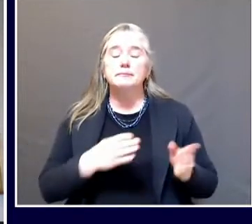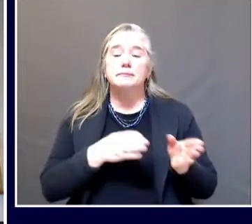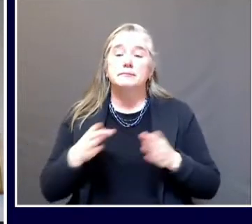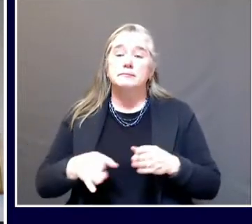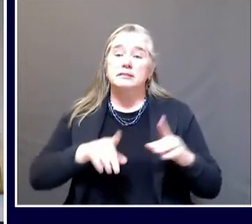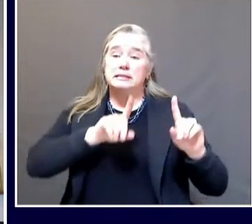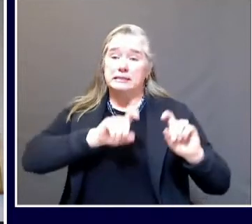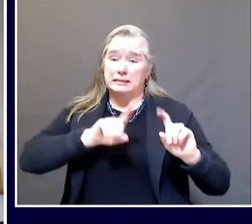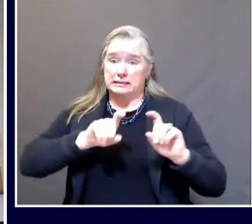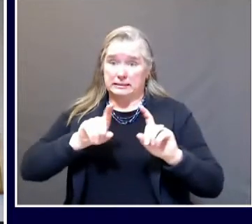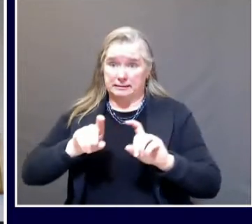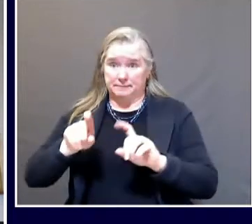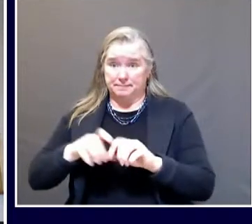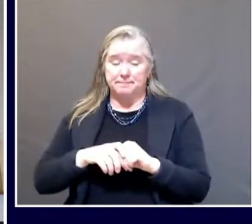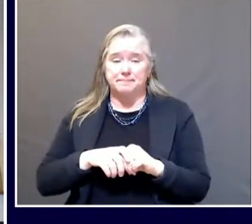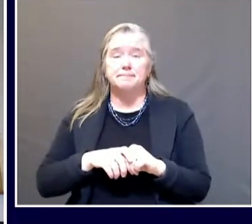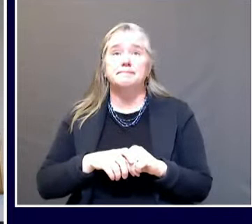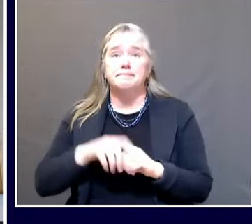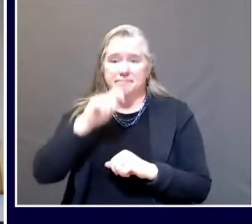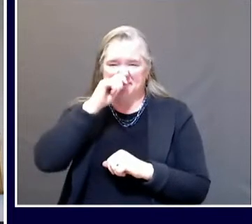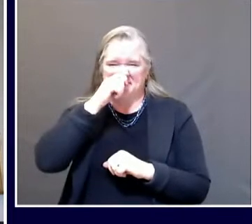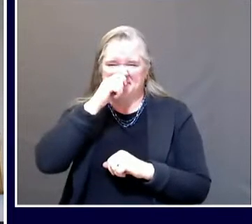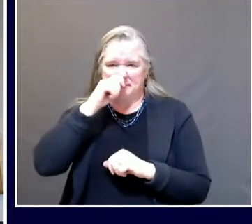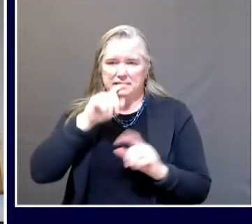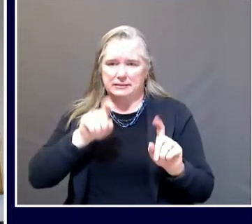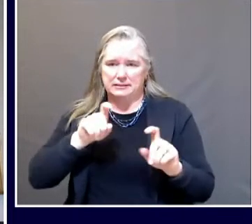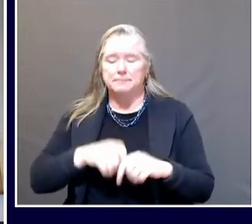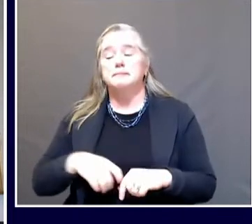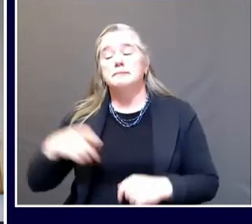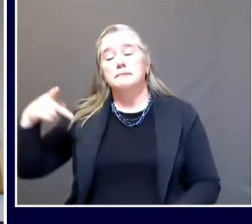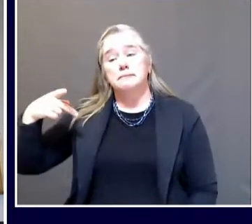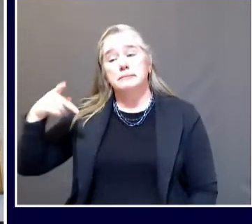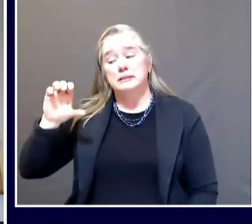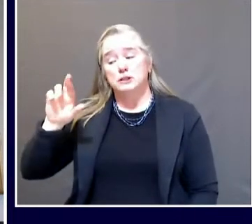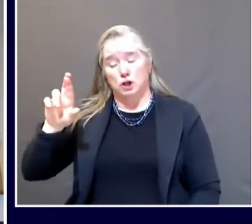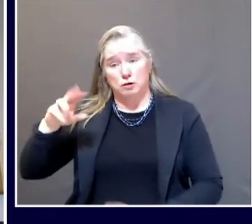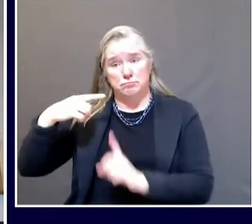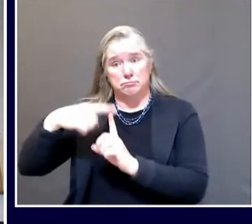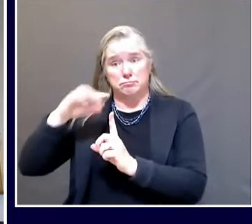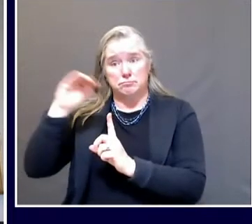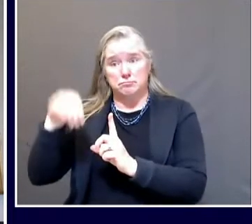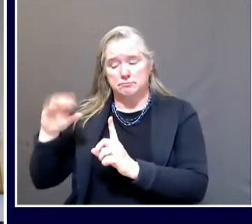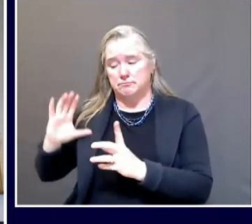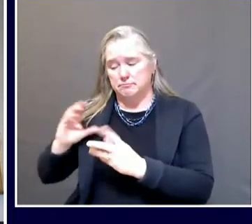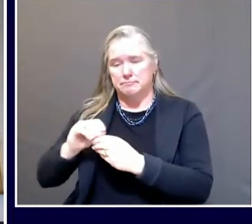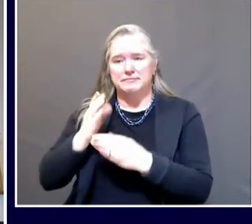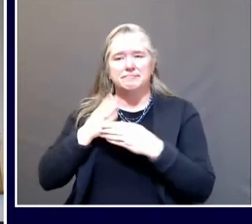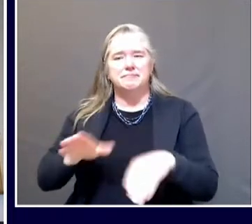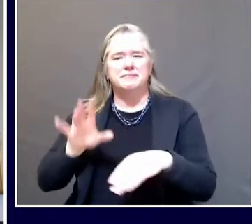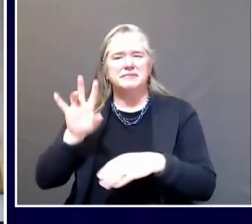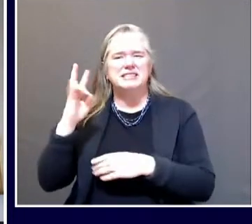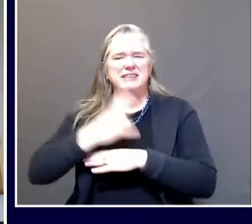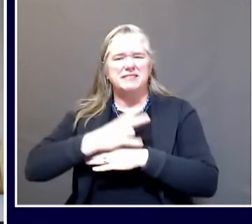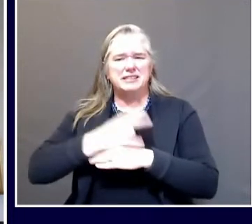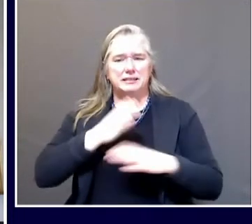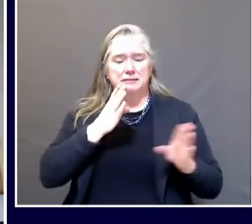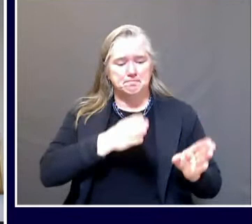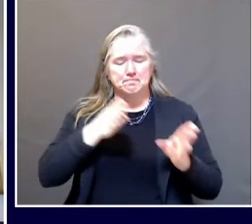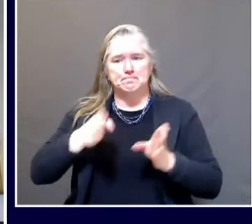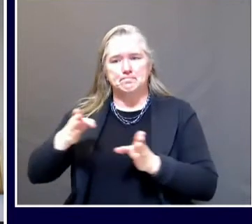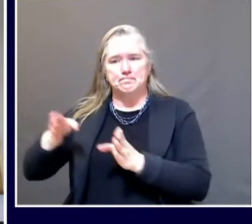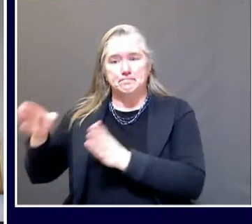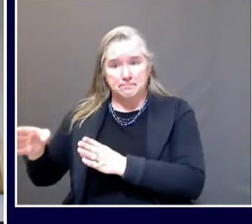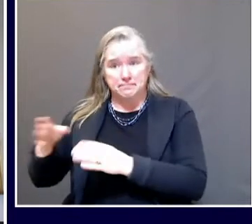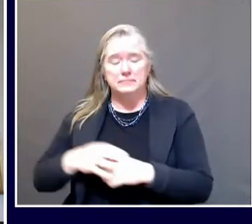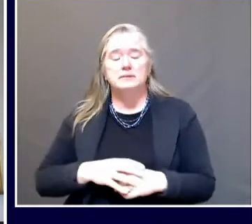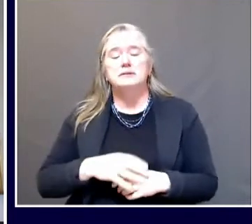testing. Right now, our PCR positivity rate on a 7-day rolling average now